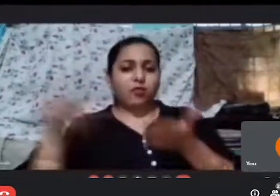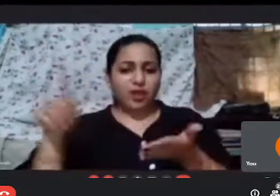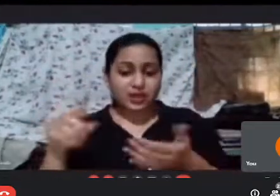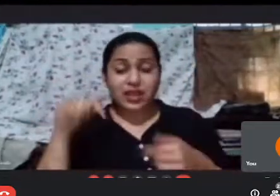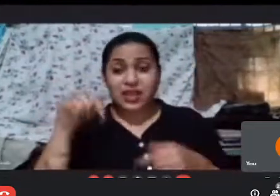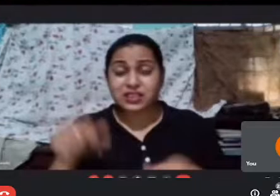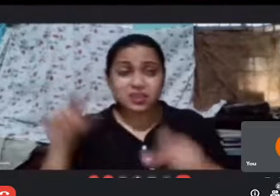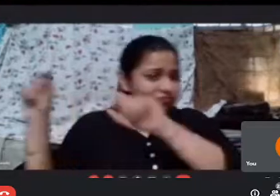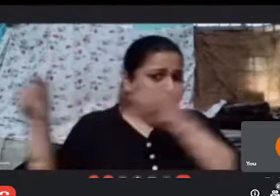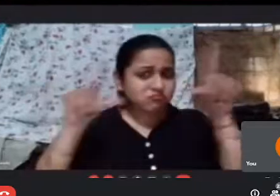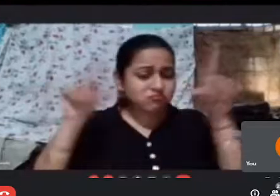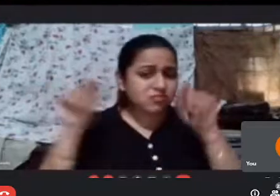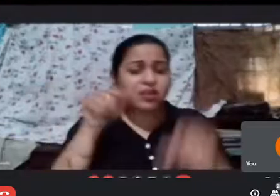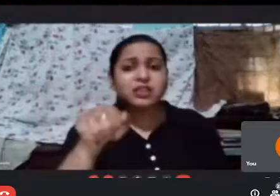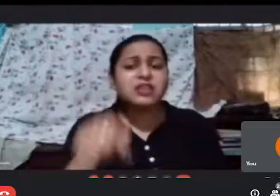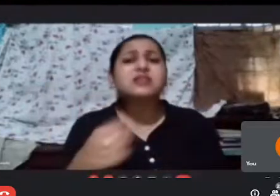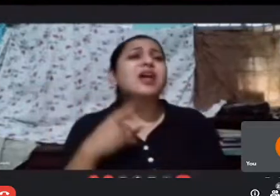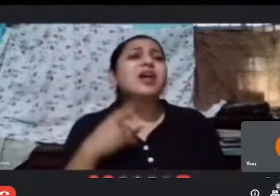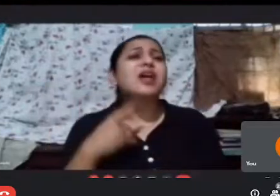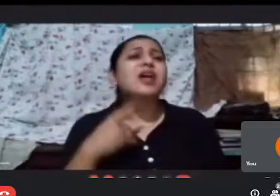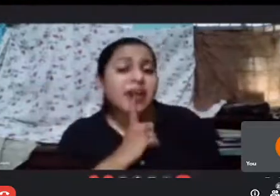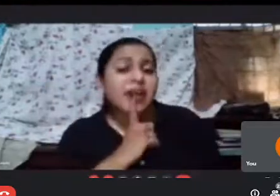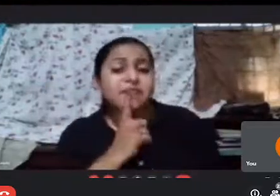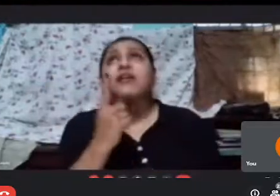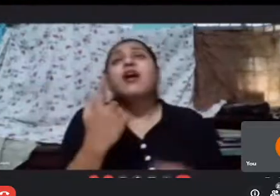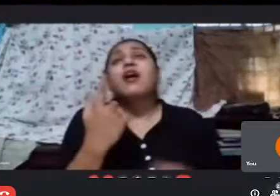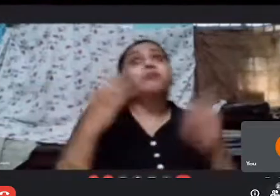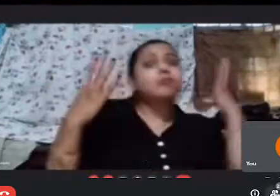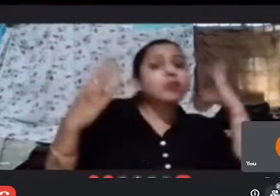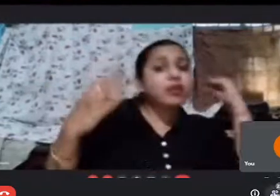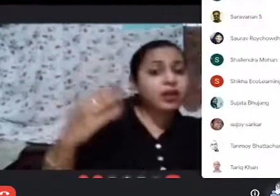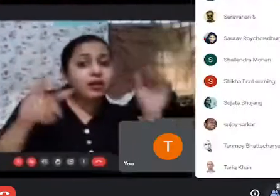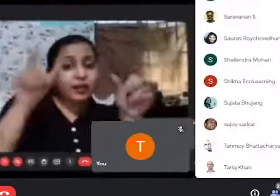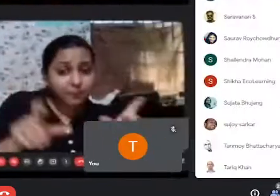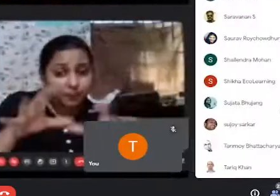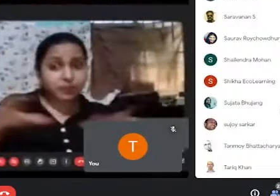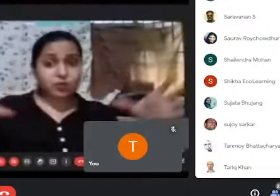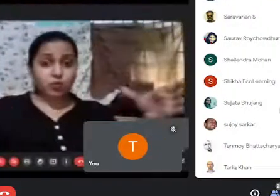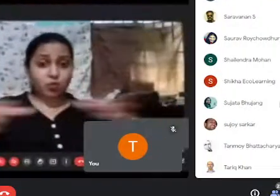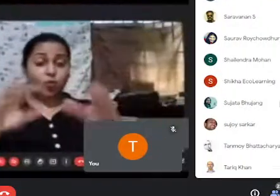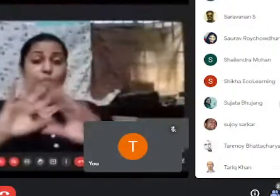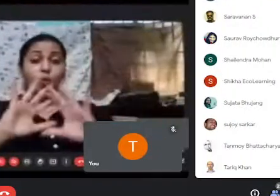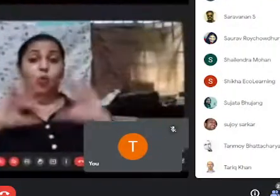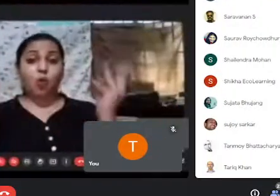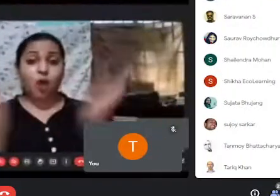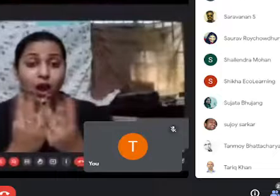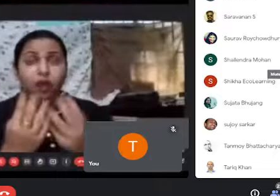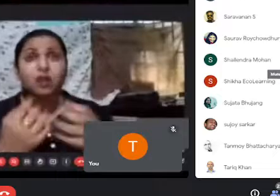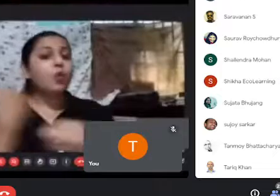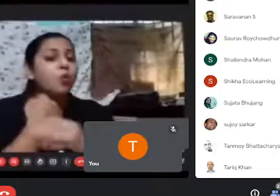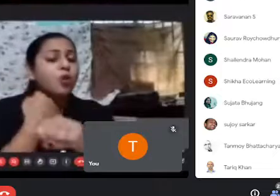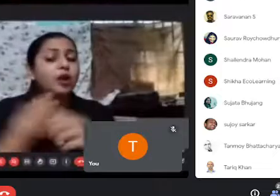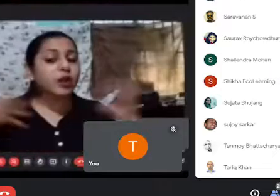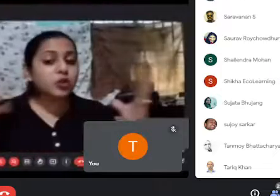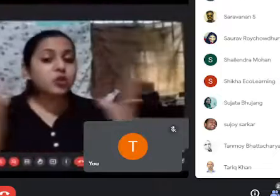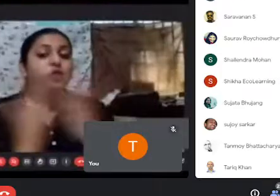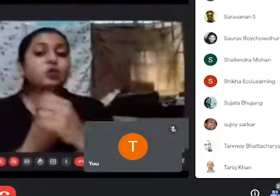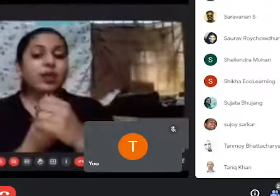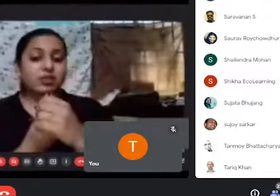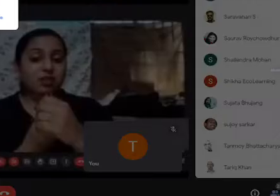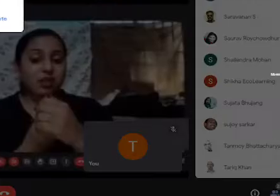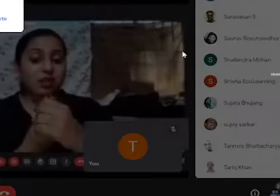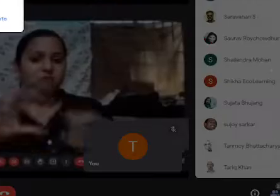and hearing people around the world can work together hand in hand to